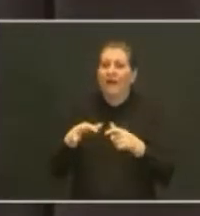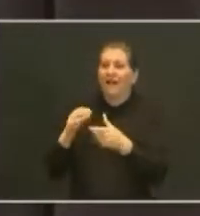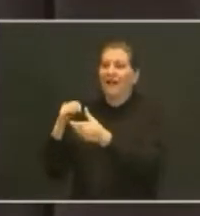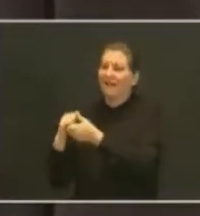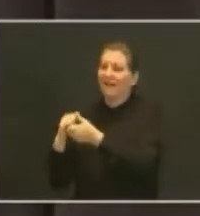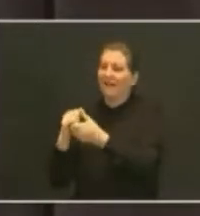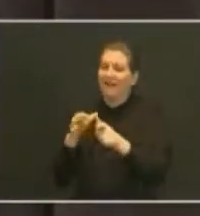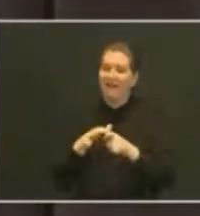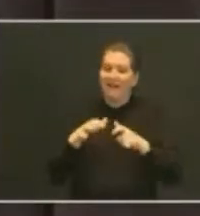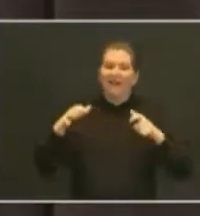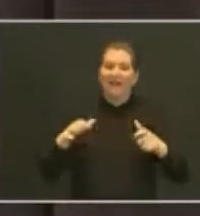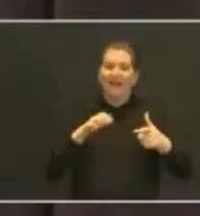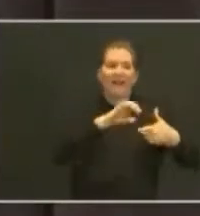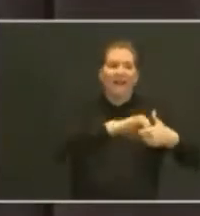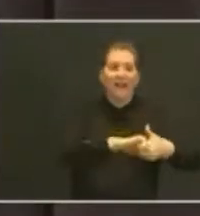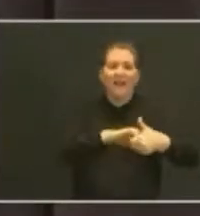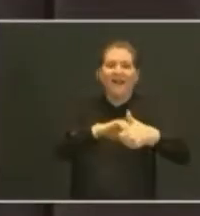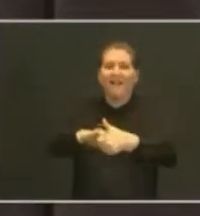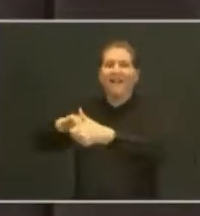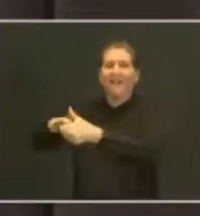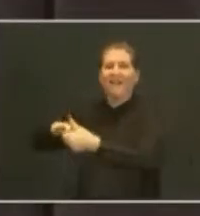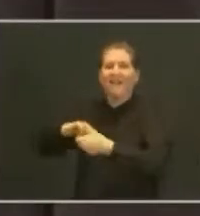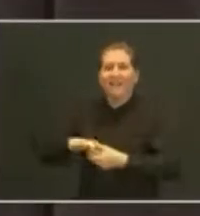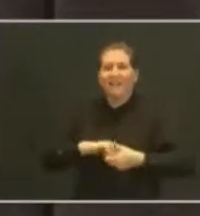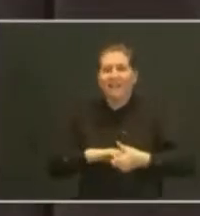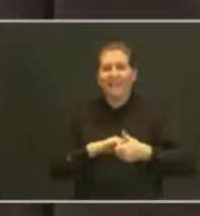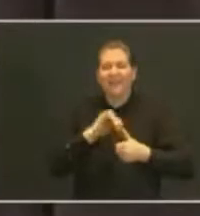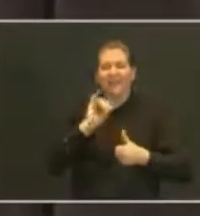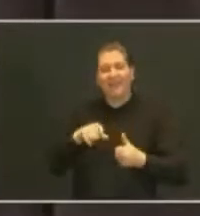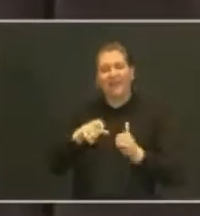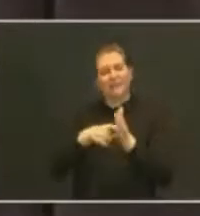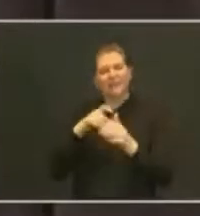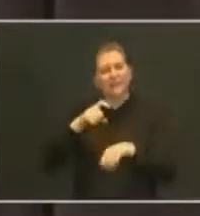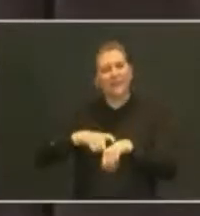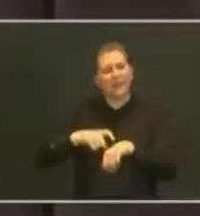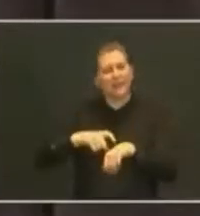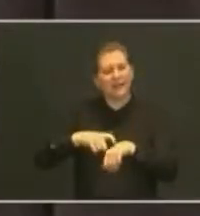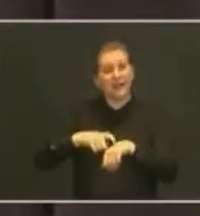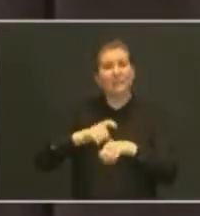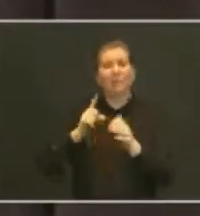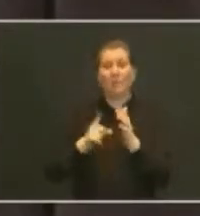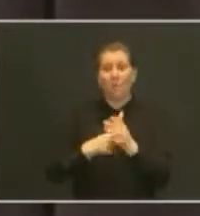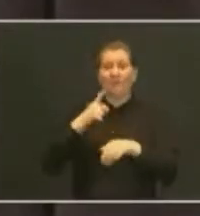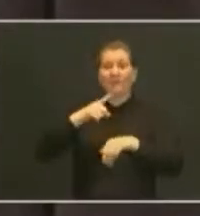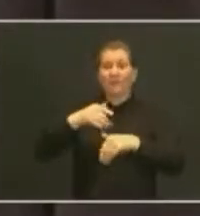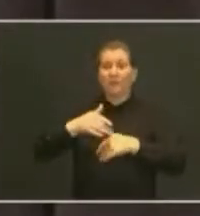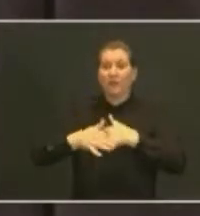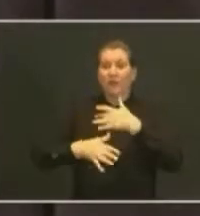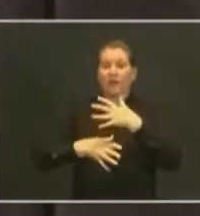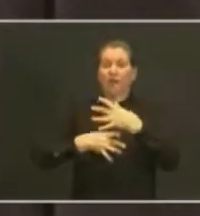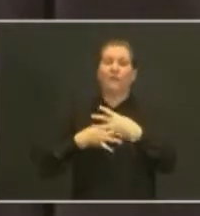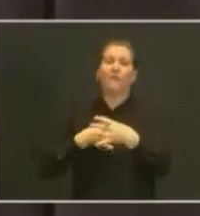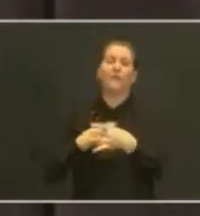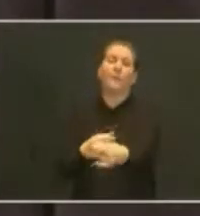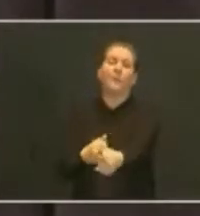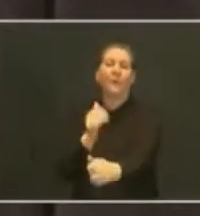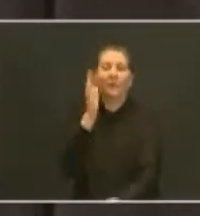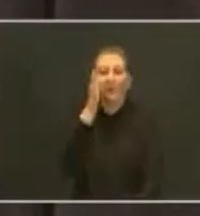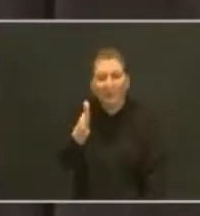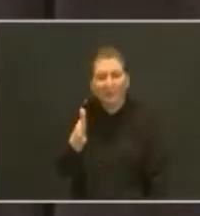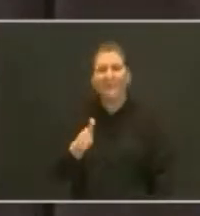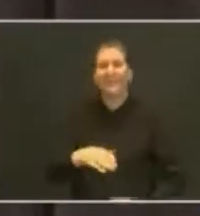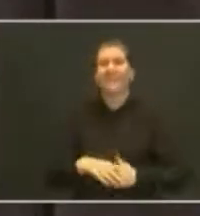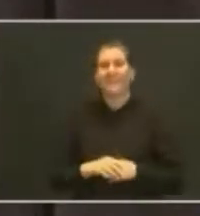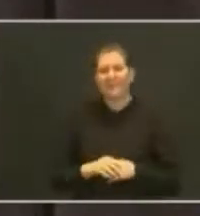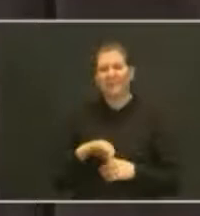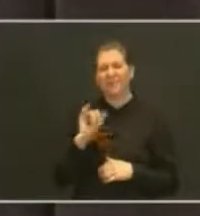clinics so that we can, over time, get more efficient as a state, which is what our goal will continue to